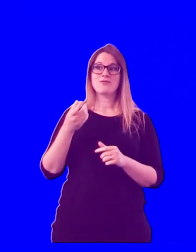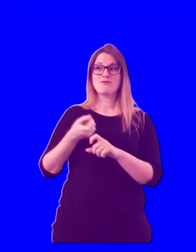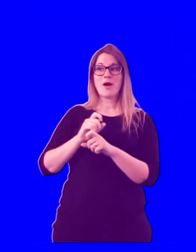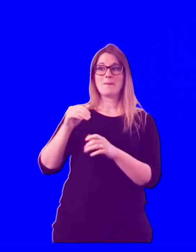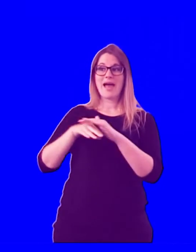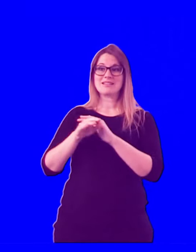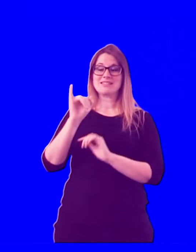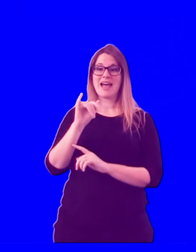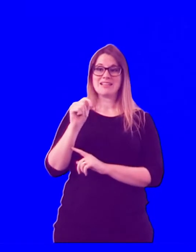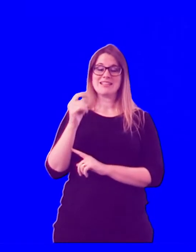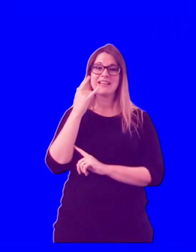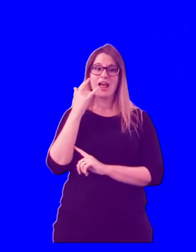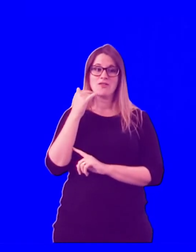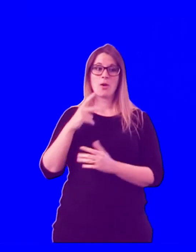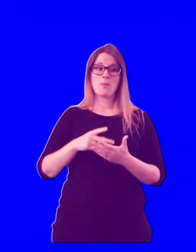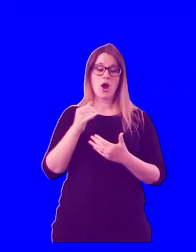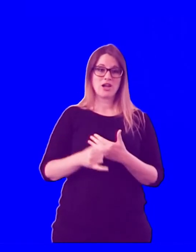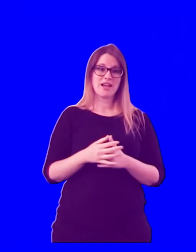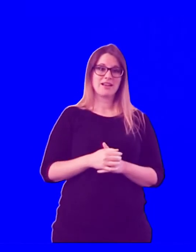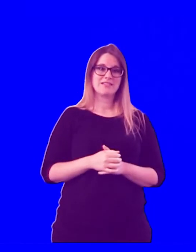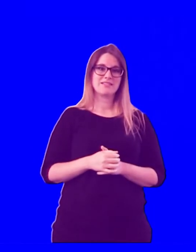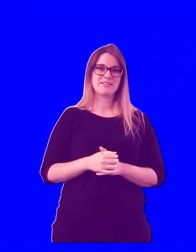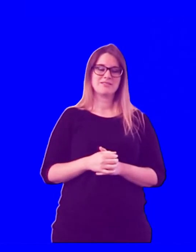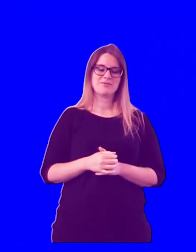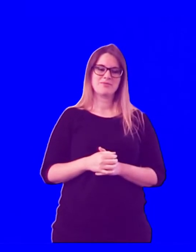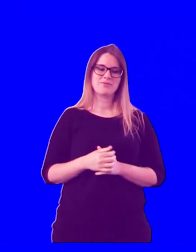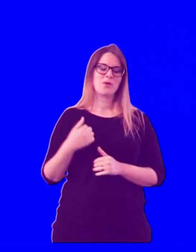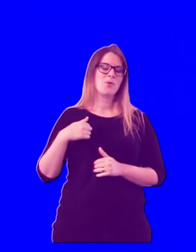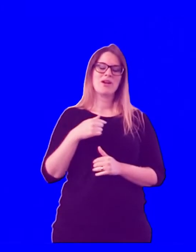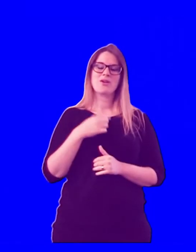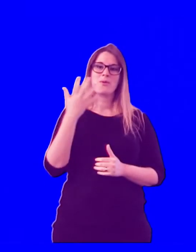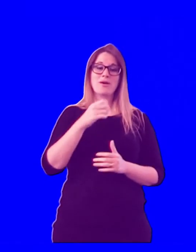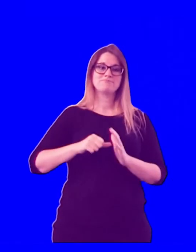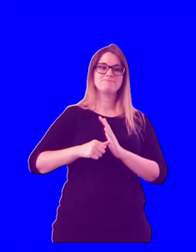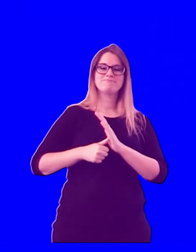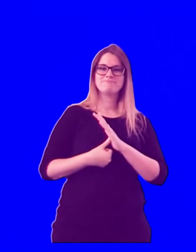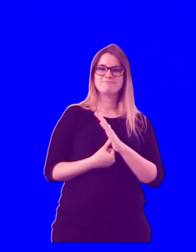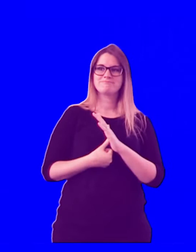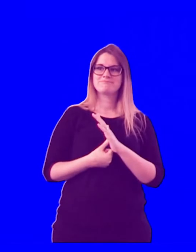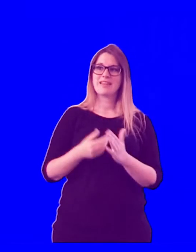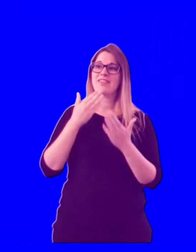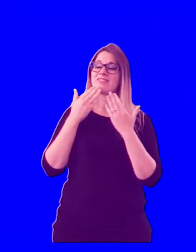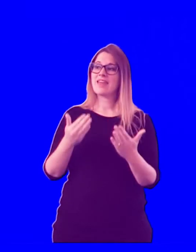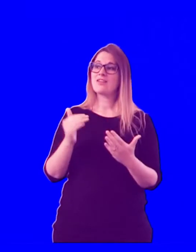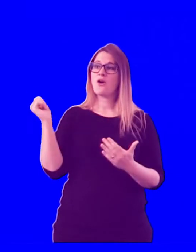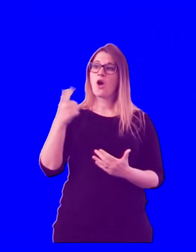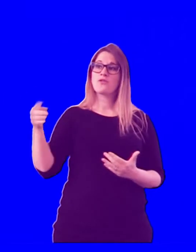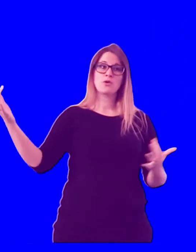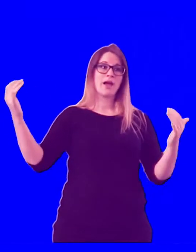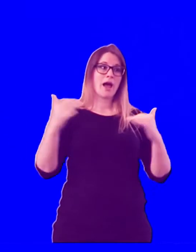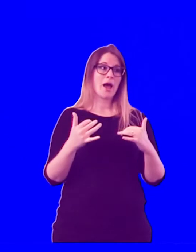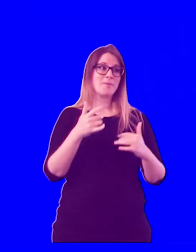Access IT California project, we are just so impressed and thankful that you're here